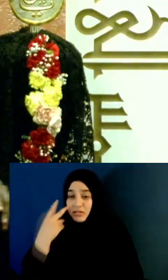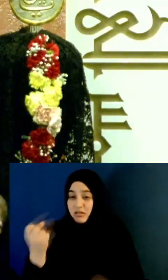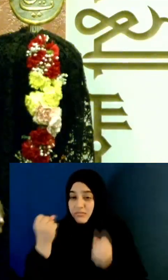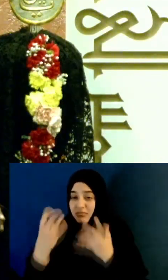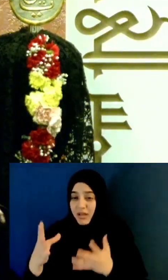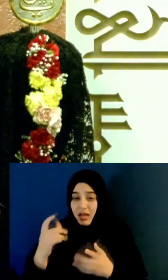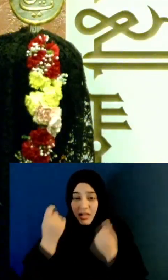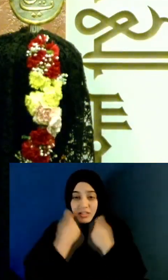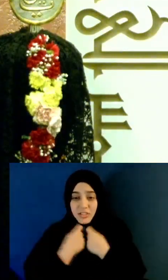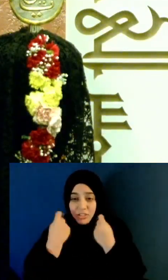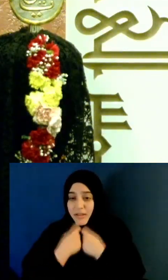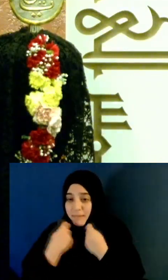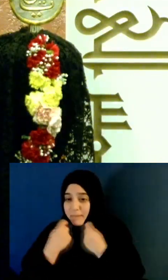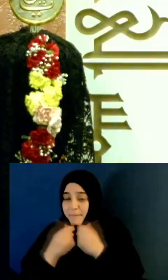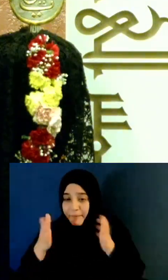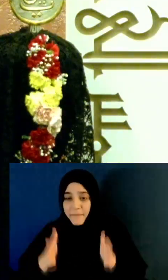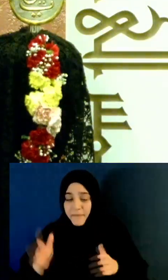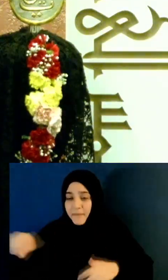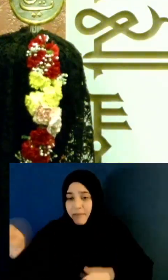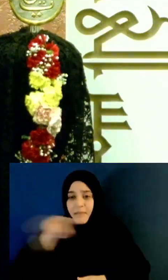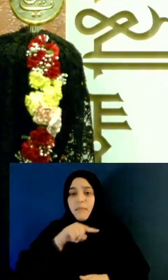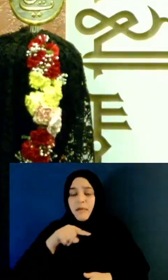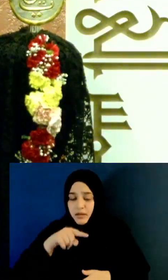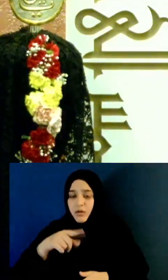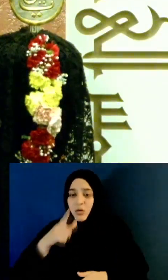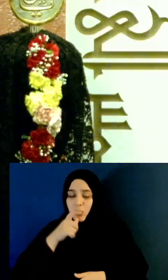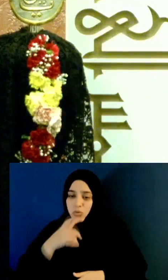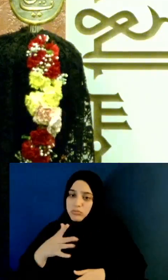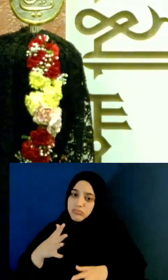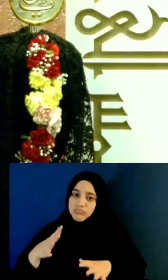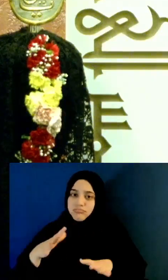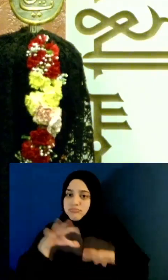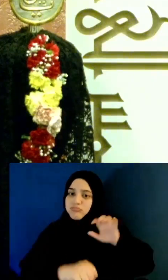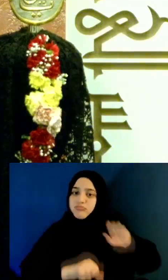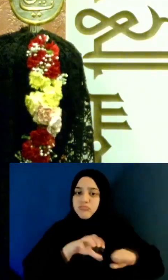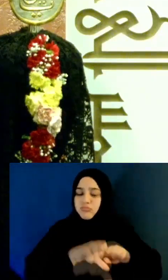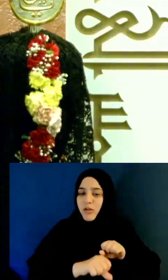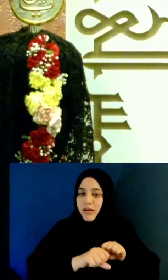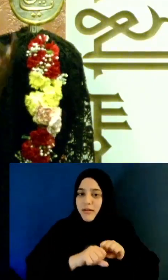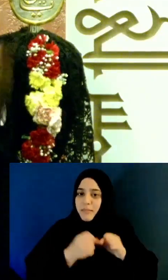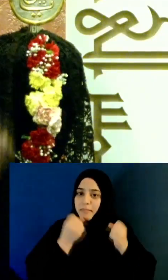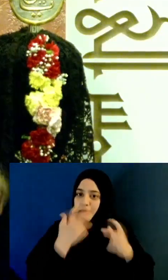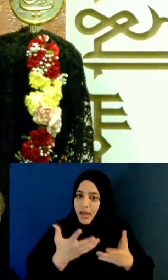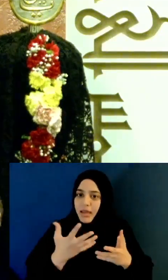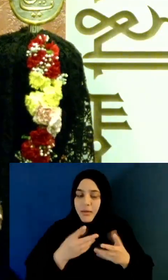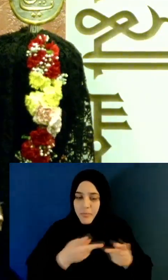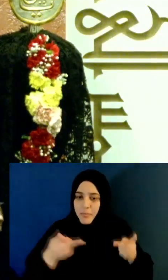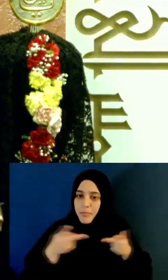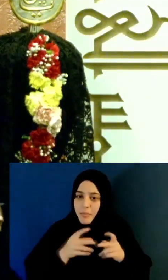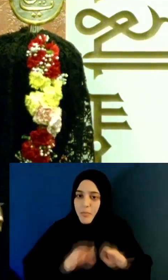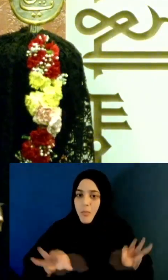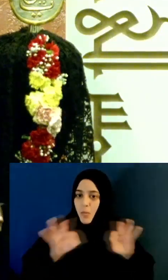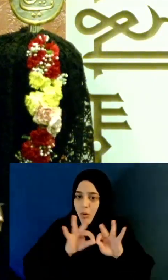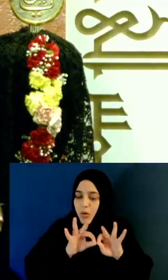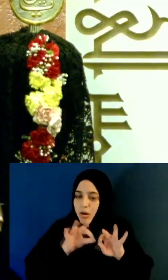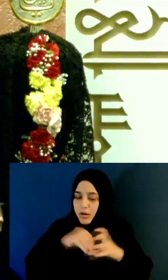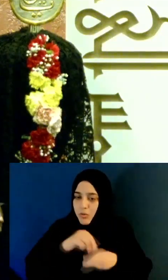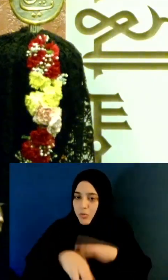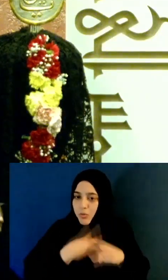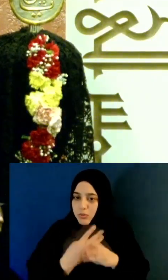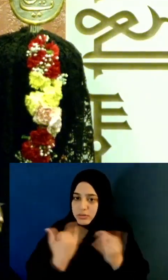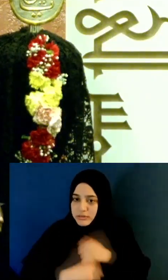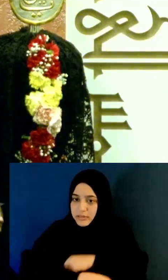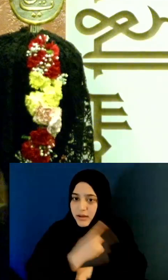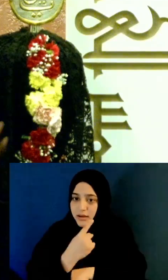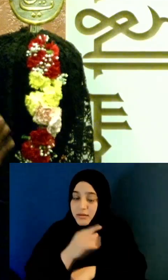today. In business world, in political world, I'm just taking time. Business world, political world. They are